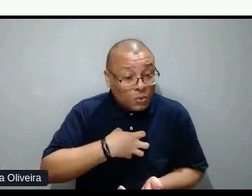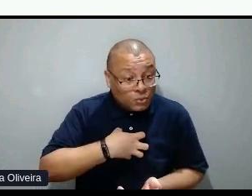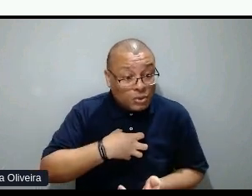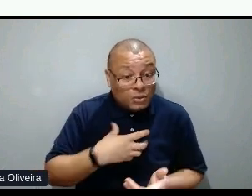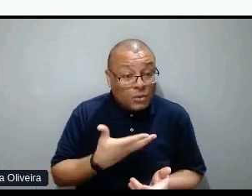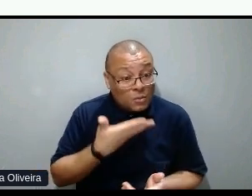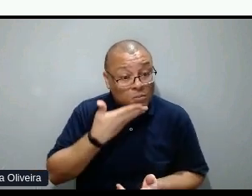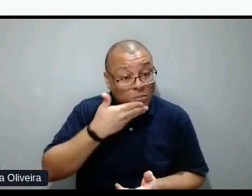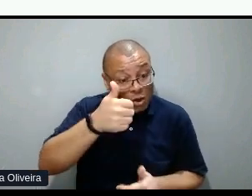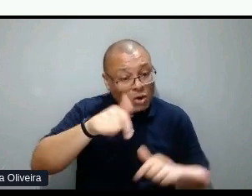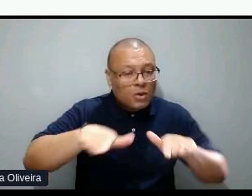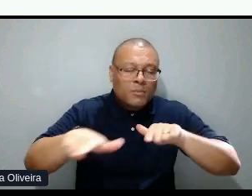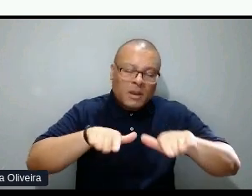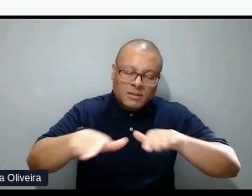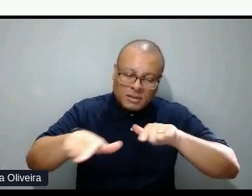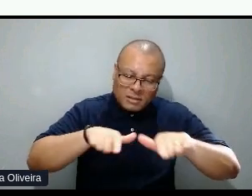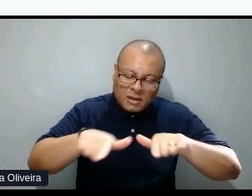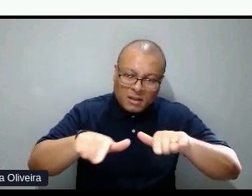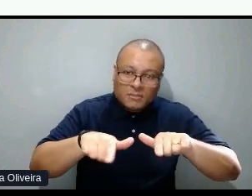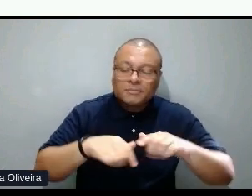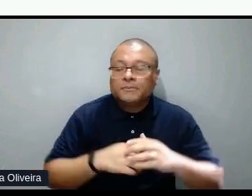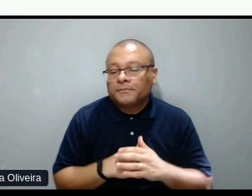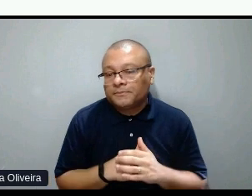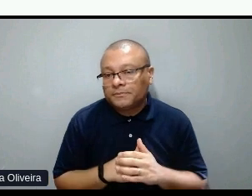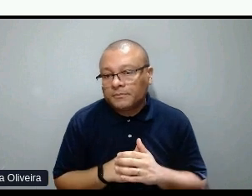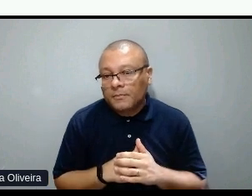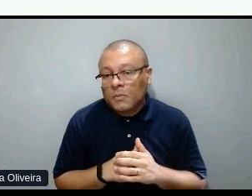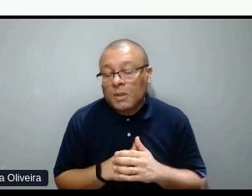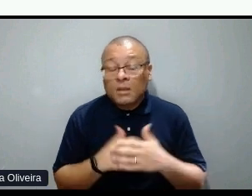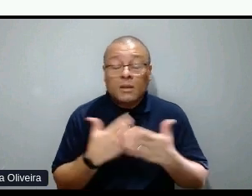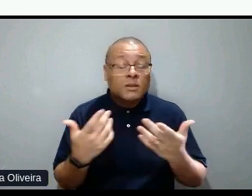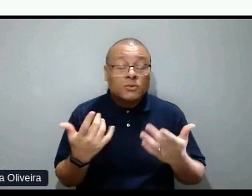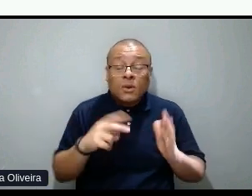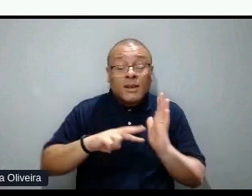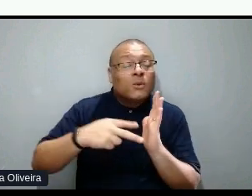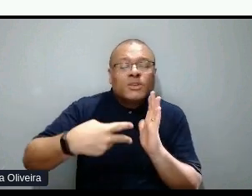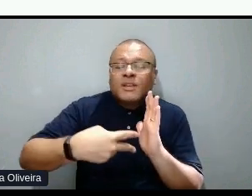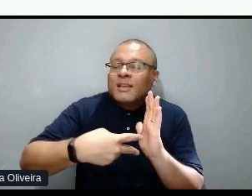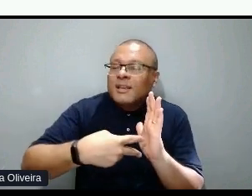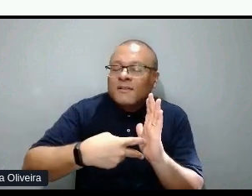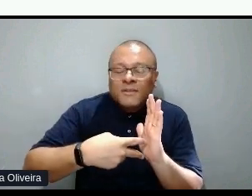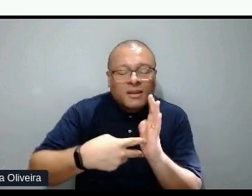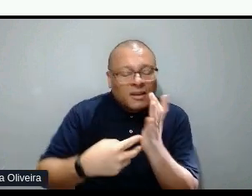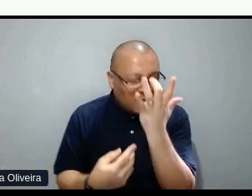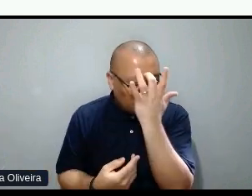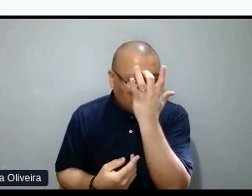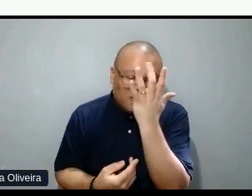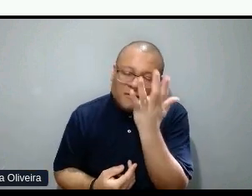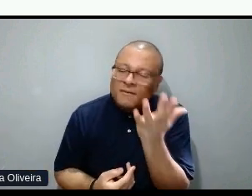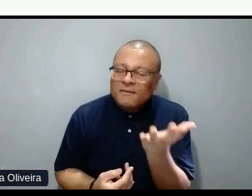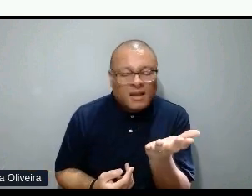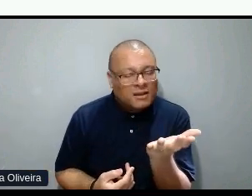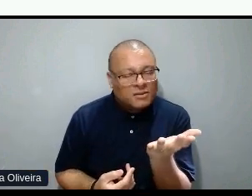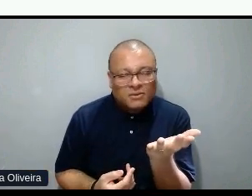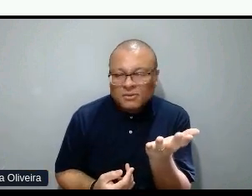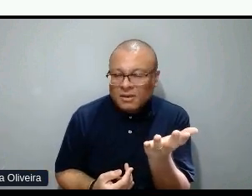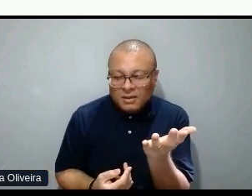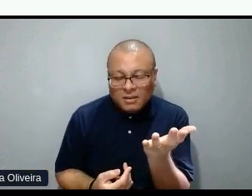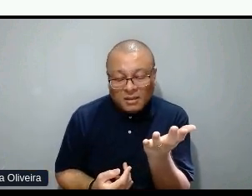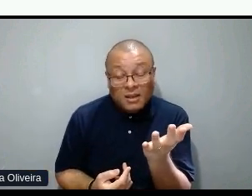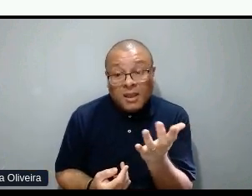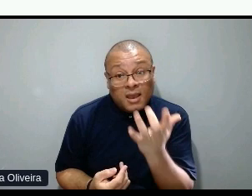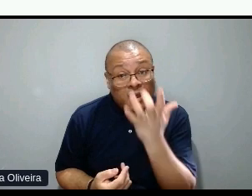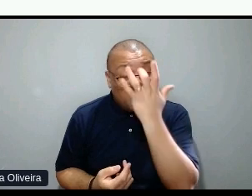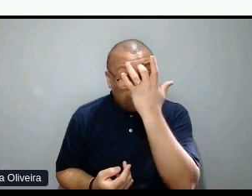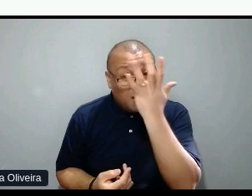and it makes us stay on our toes. It doesn't necessarily mean that it's easier, because it's so much easier to